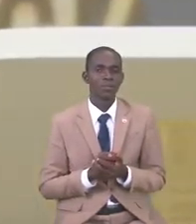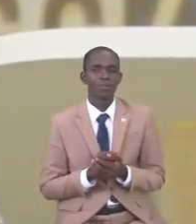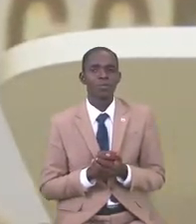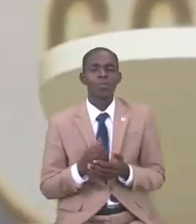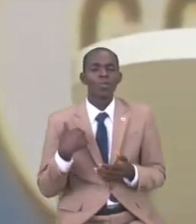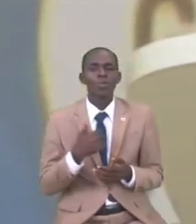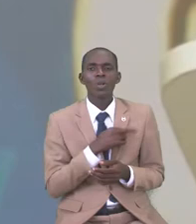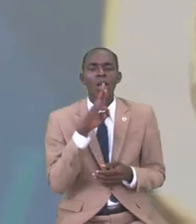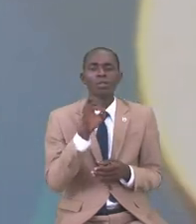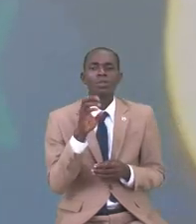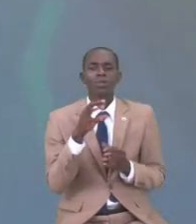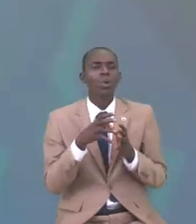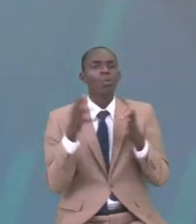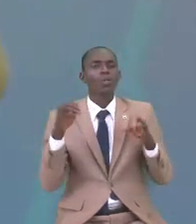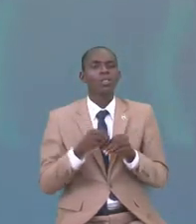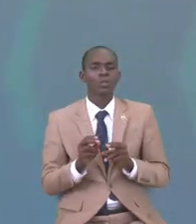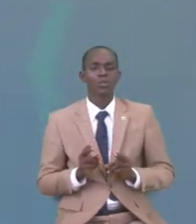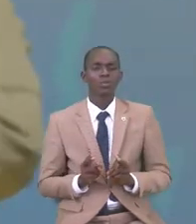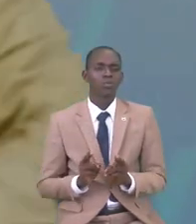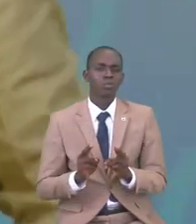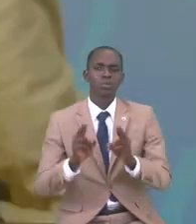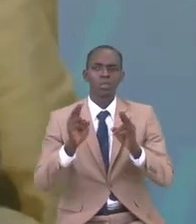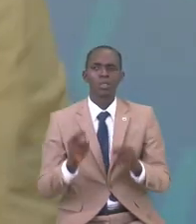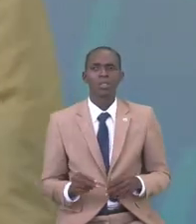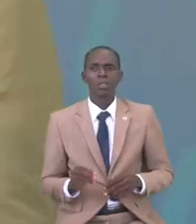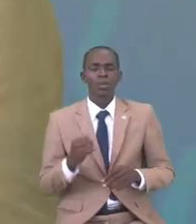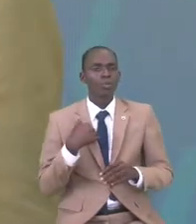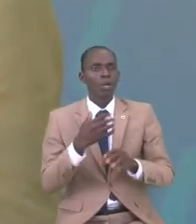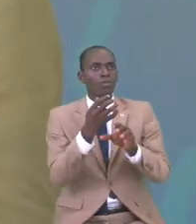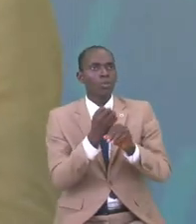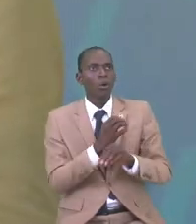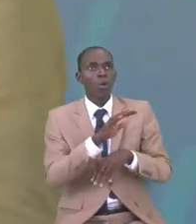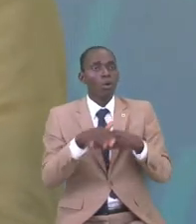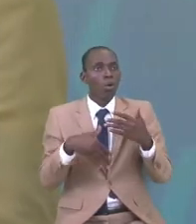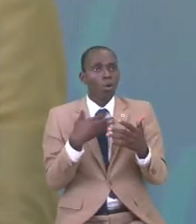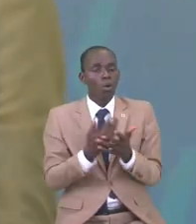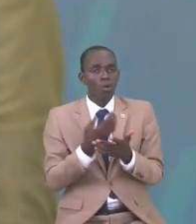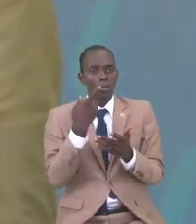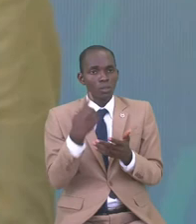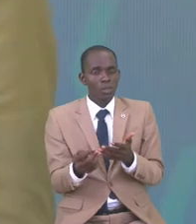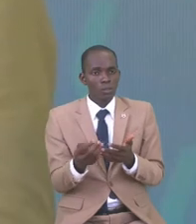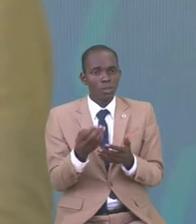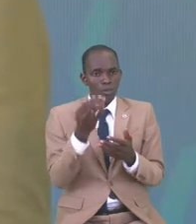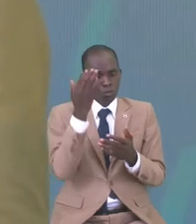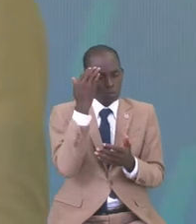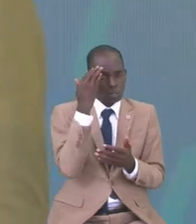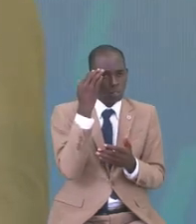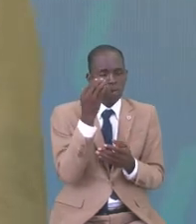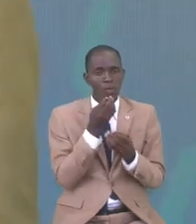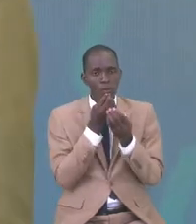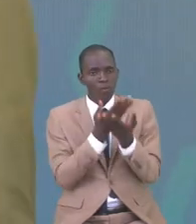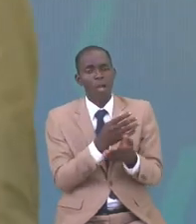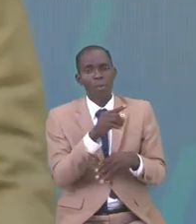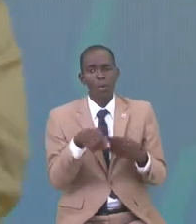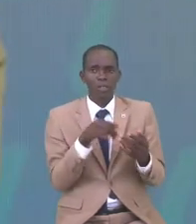much in a hurry and we dump the whole information on the person, the target man,